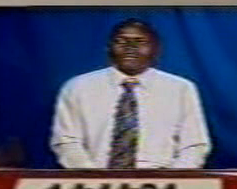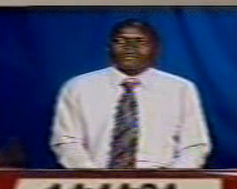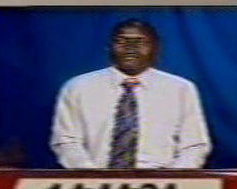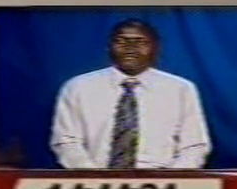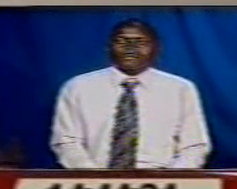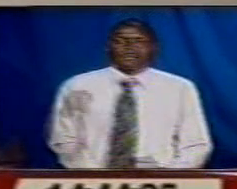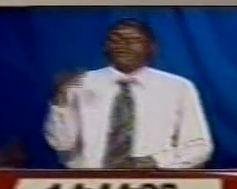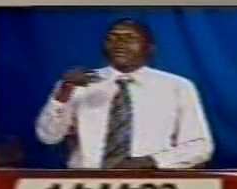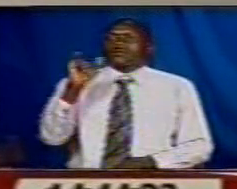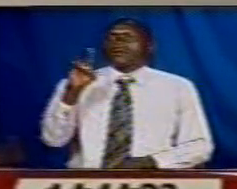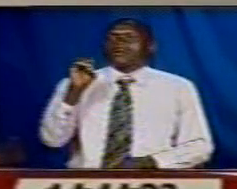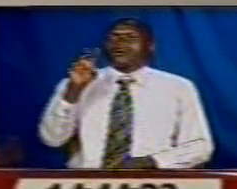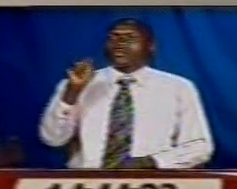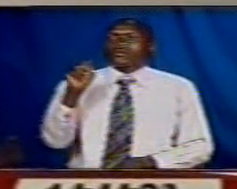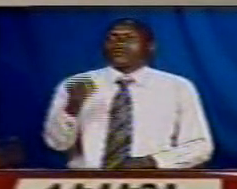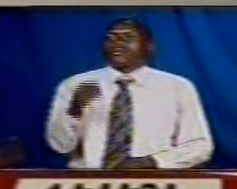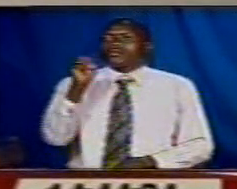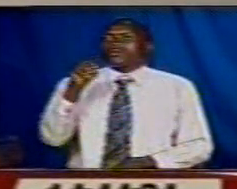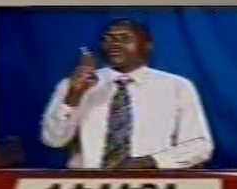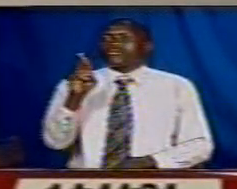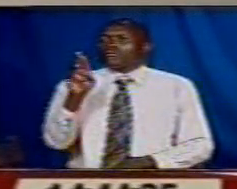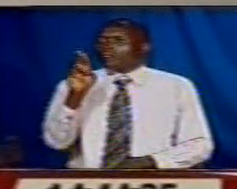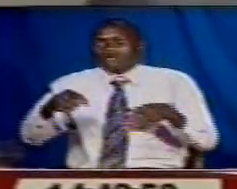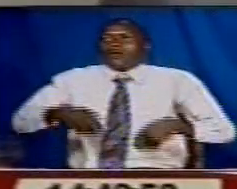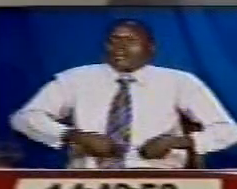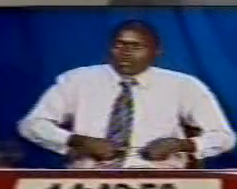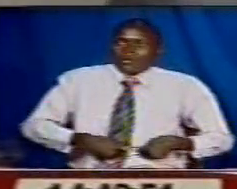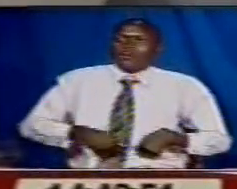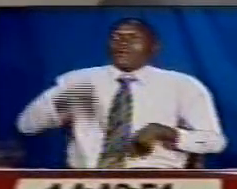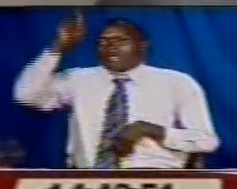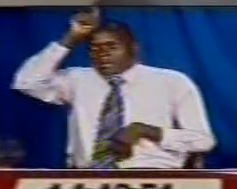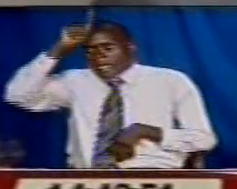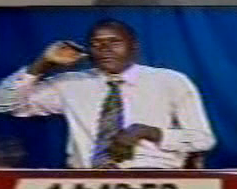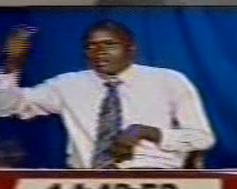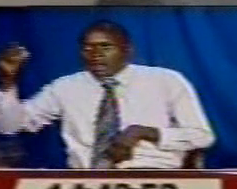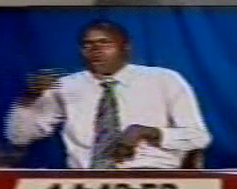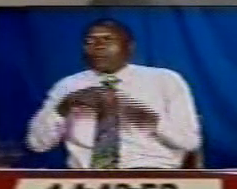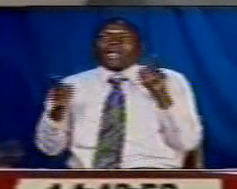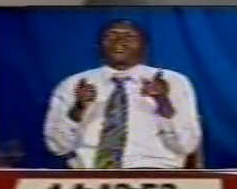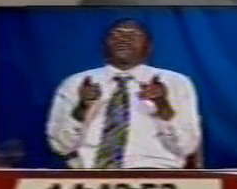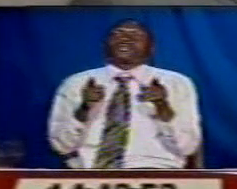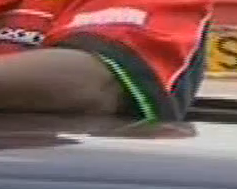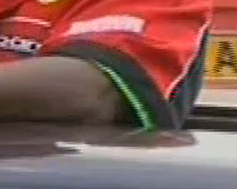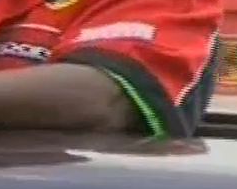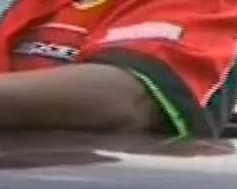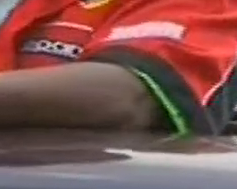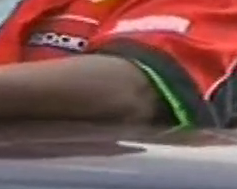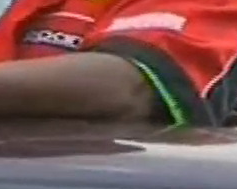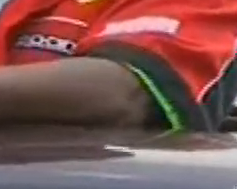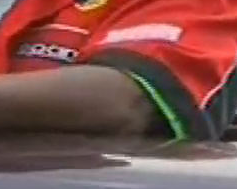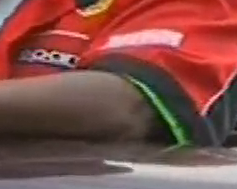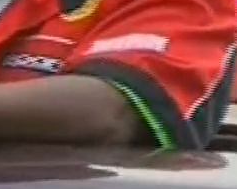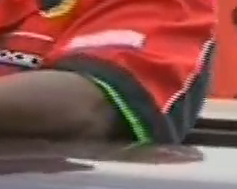If the setting had been somewhat different, say that of a photo shoot for a magazine cover, then flashy